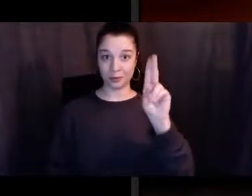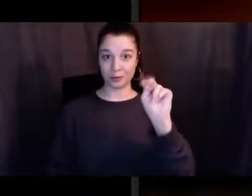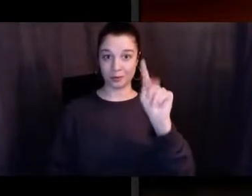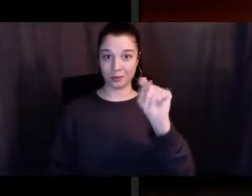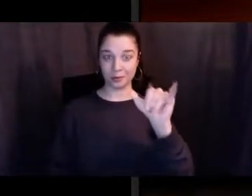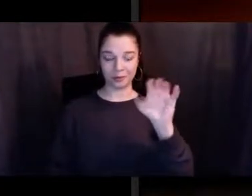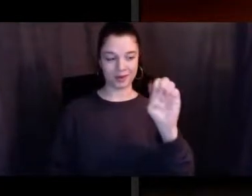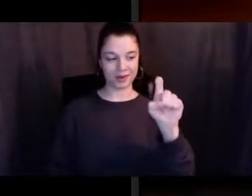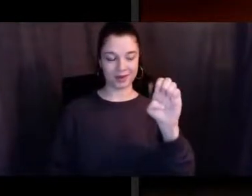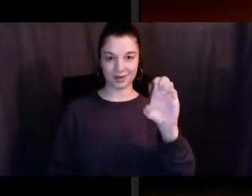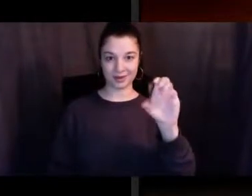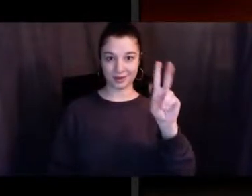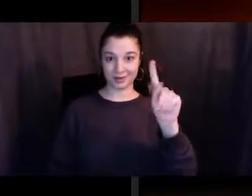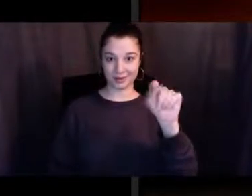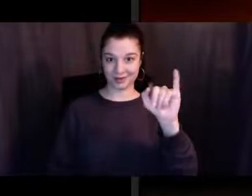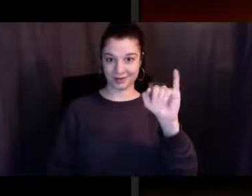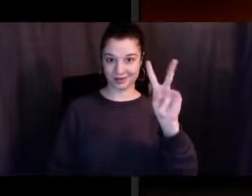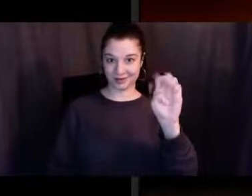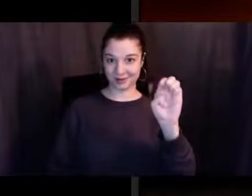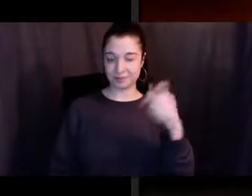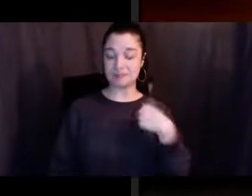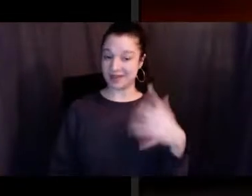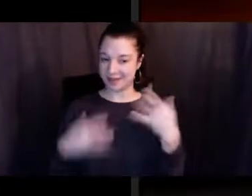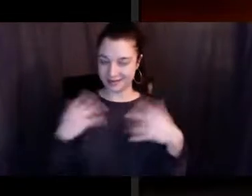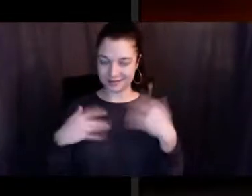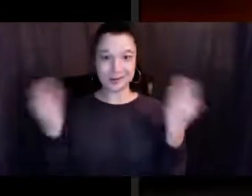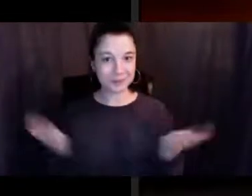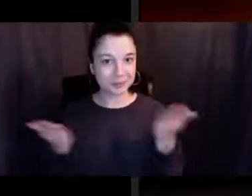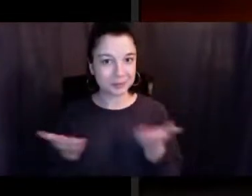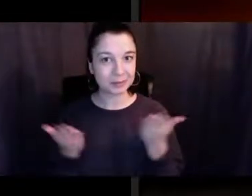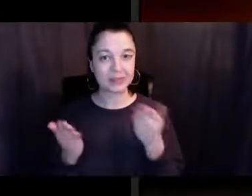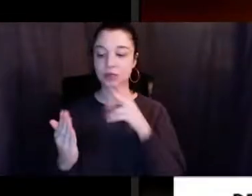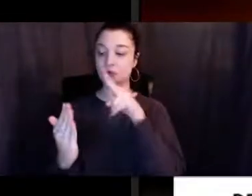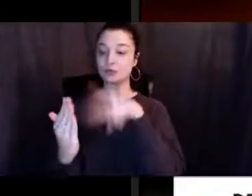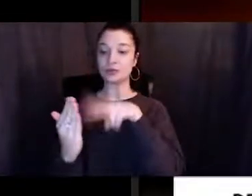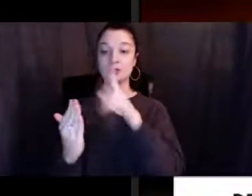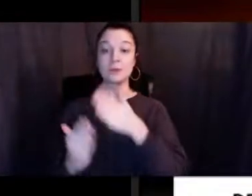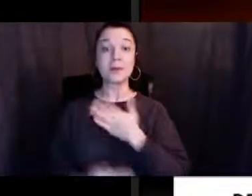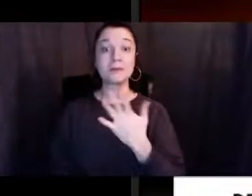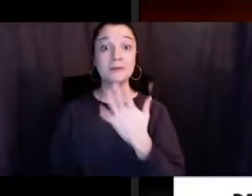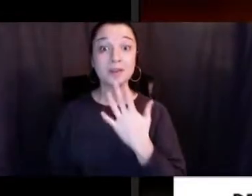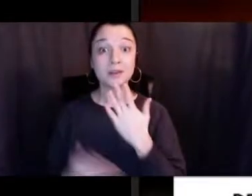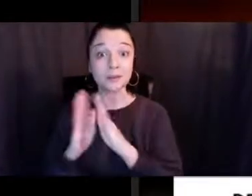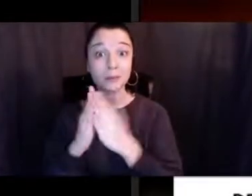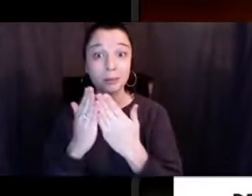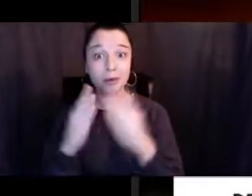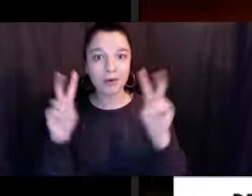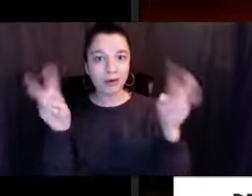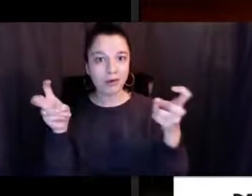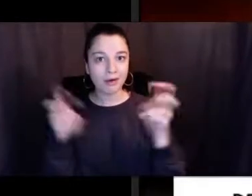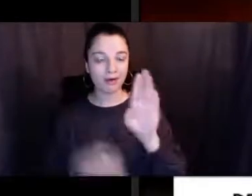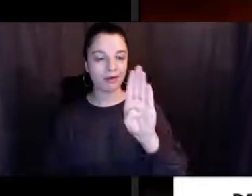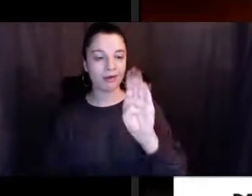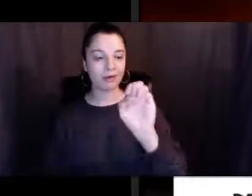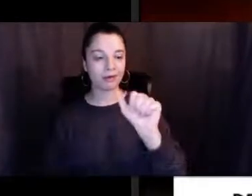together this month. And I actually have a book with me. It's one of my favorite books. It's called Bear Came Along. And I want to share this